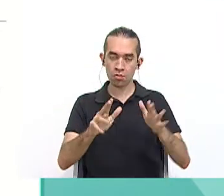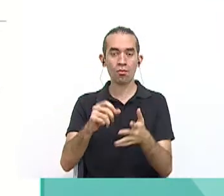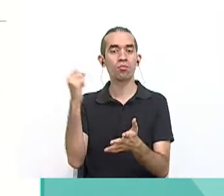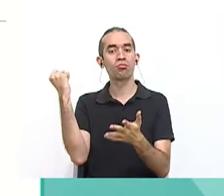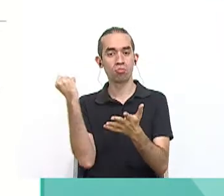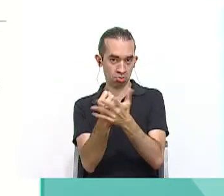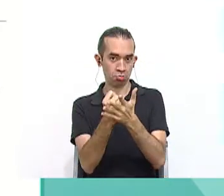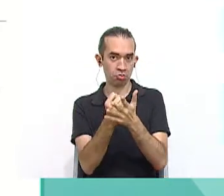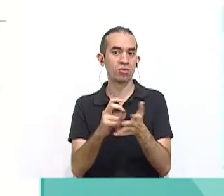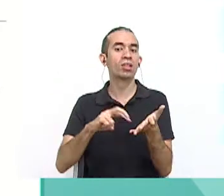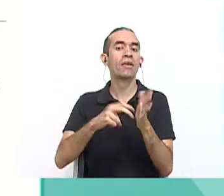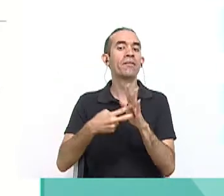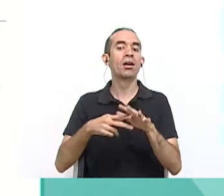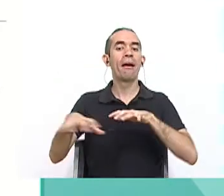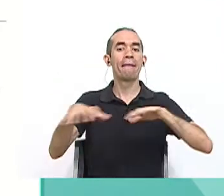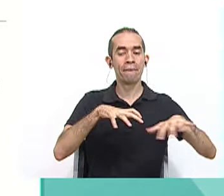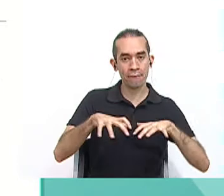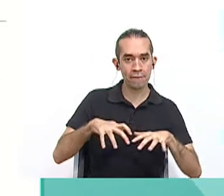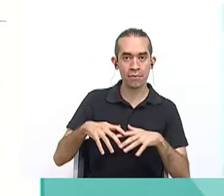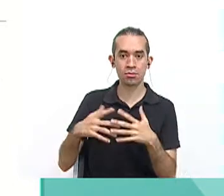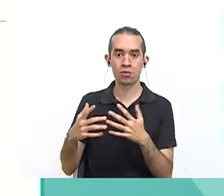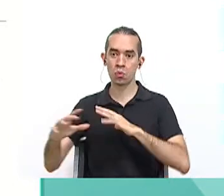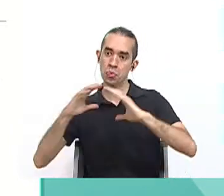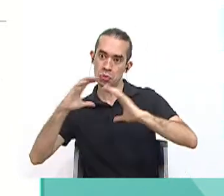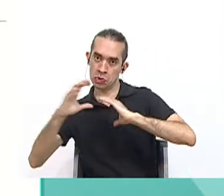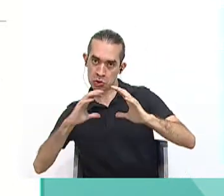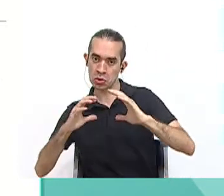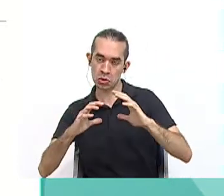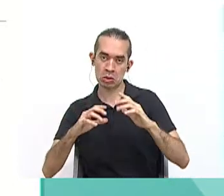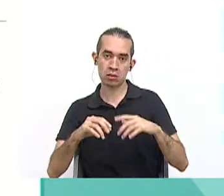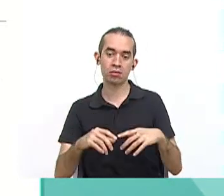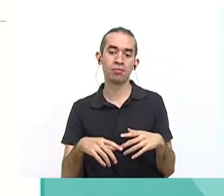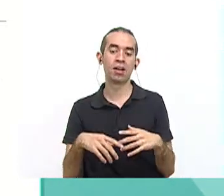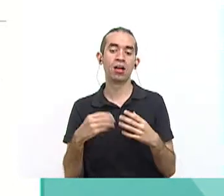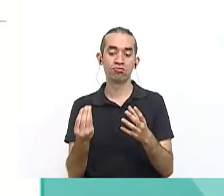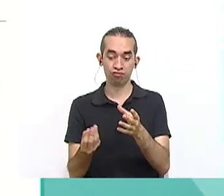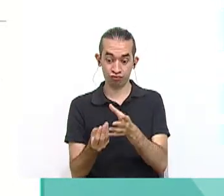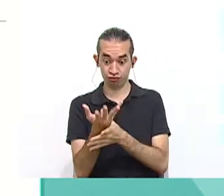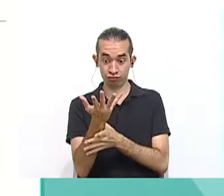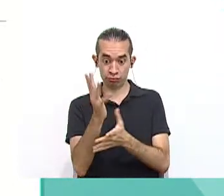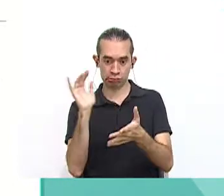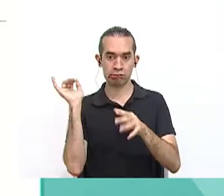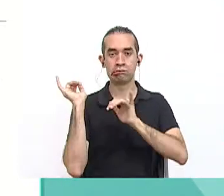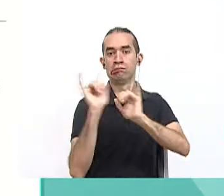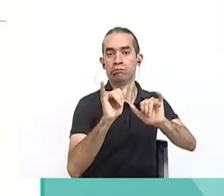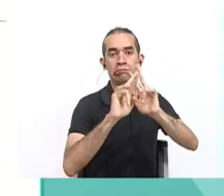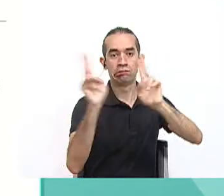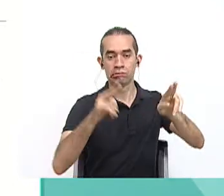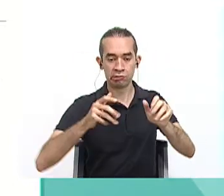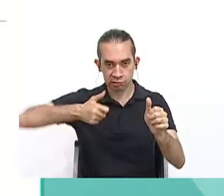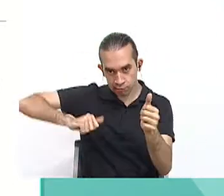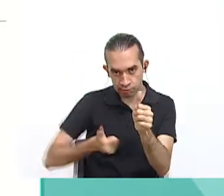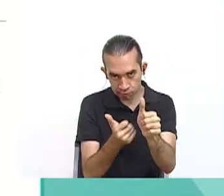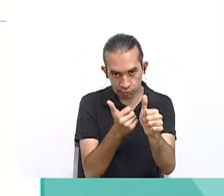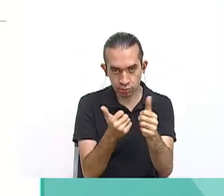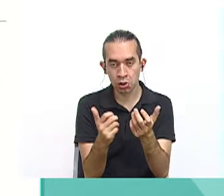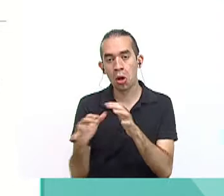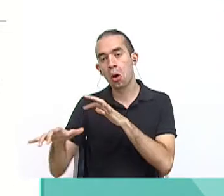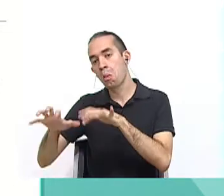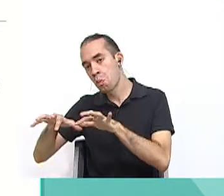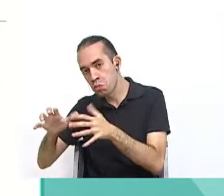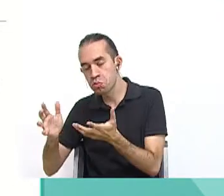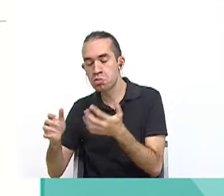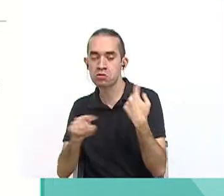digital activities, actions, and communications that leave a data trace on the internet or on a computer or